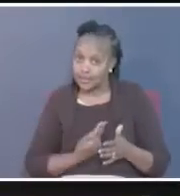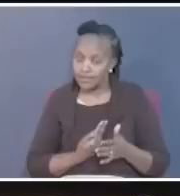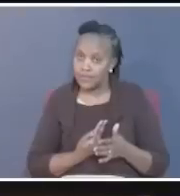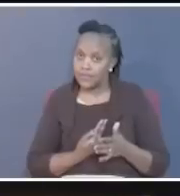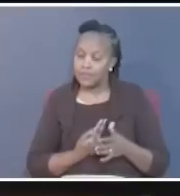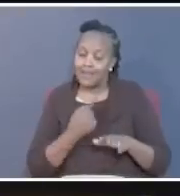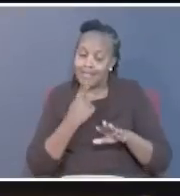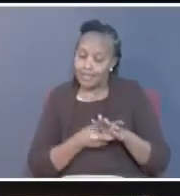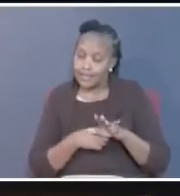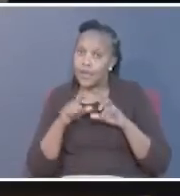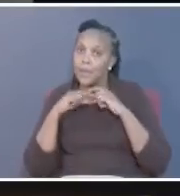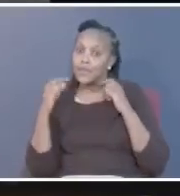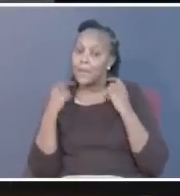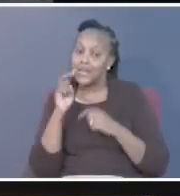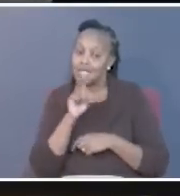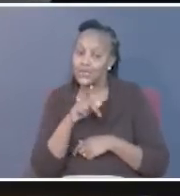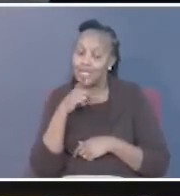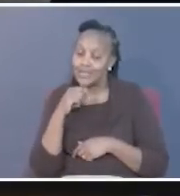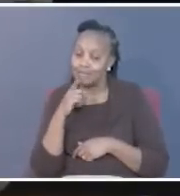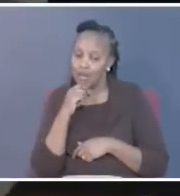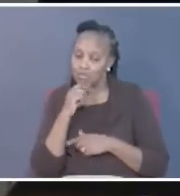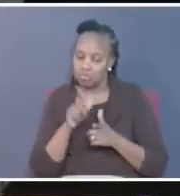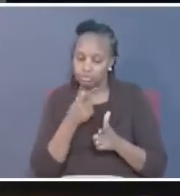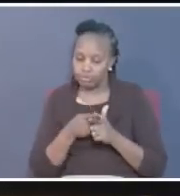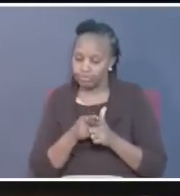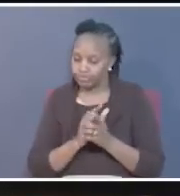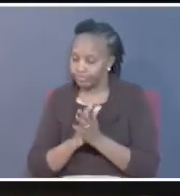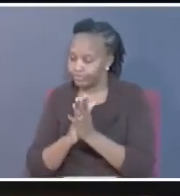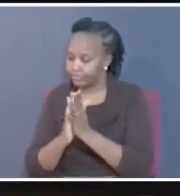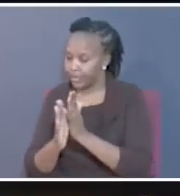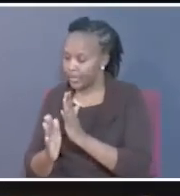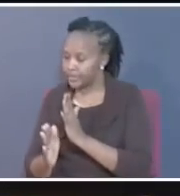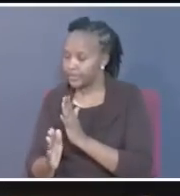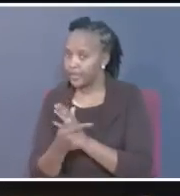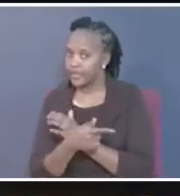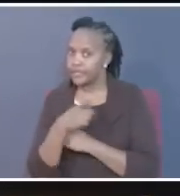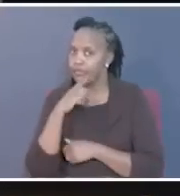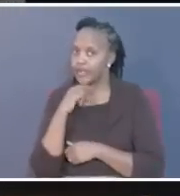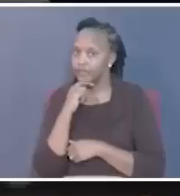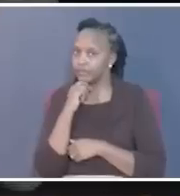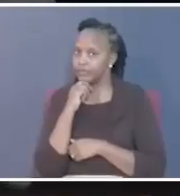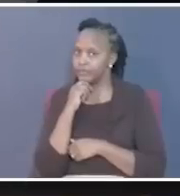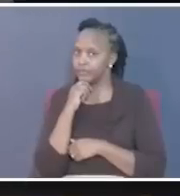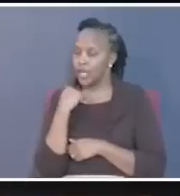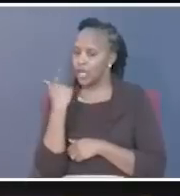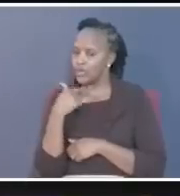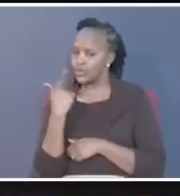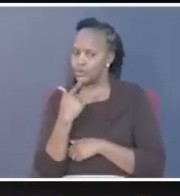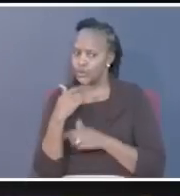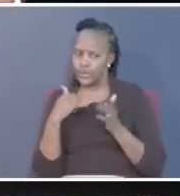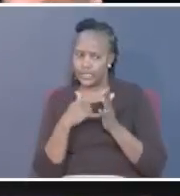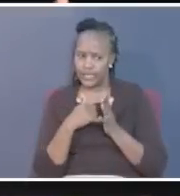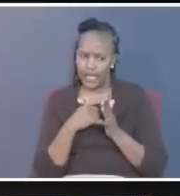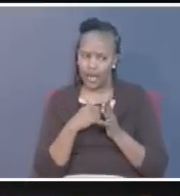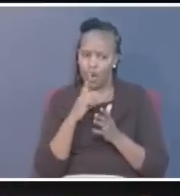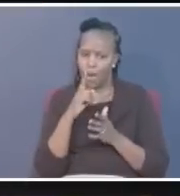the priest saw him, he passed by on the other side. So it's like the man was lying on